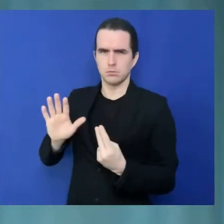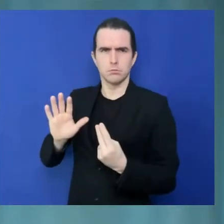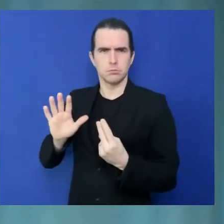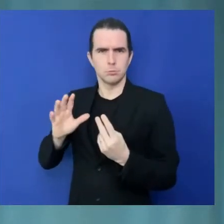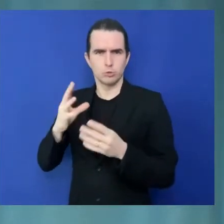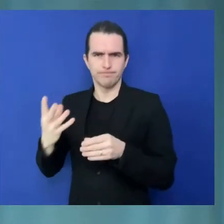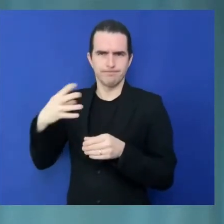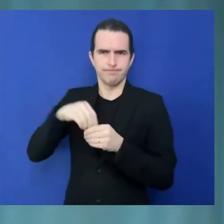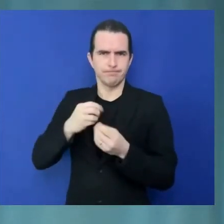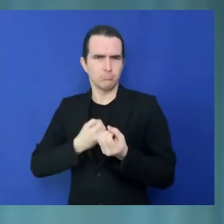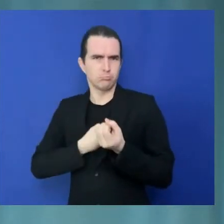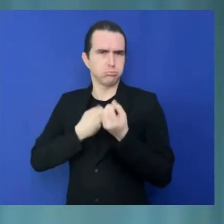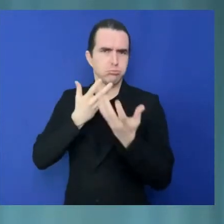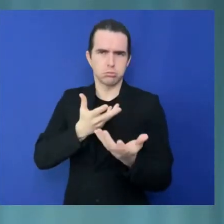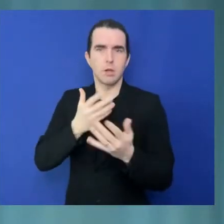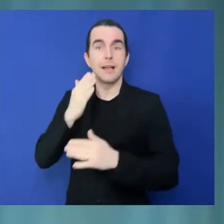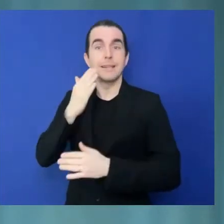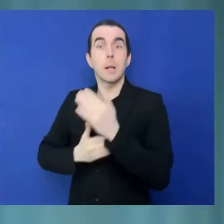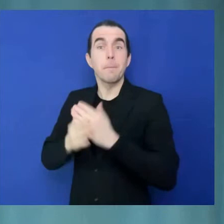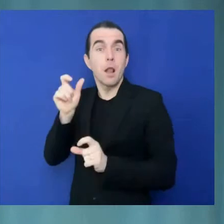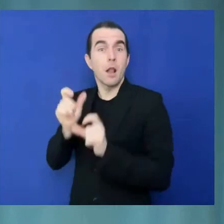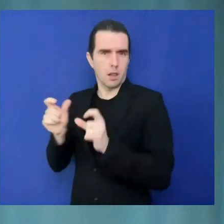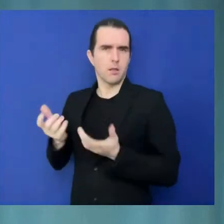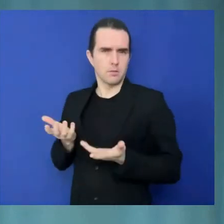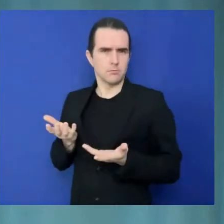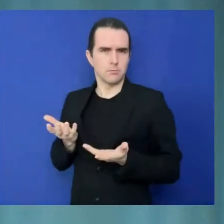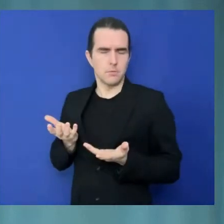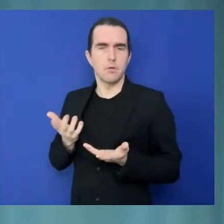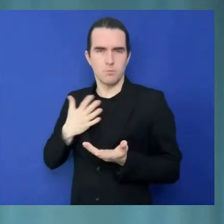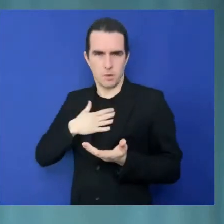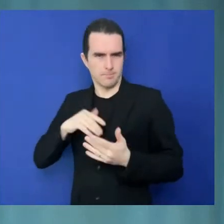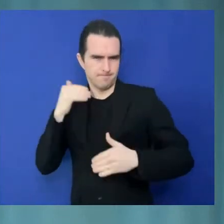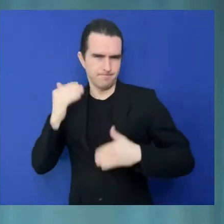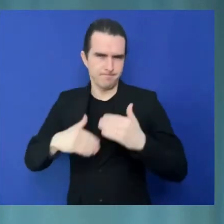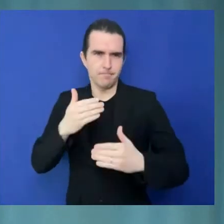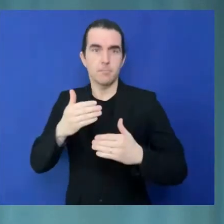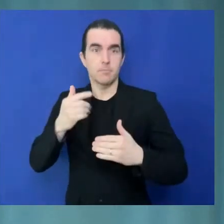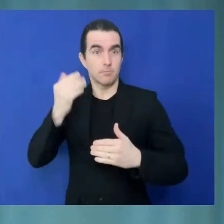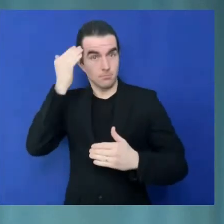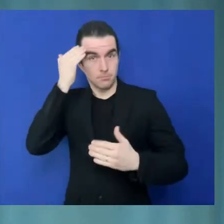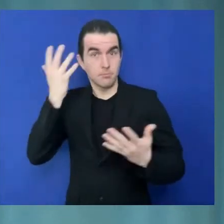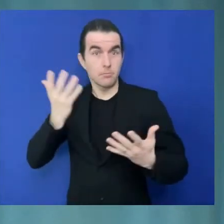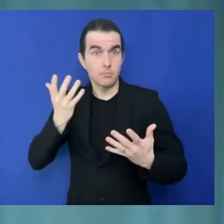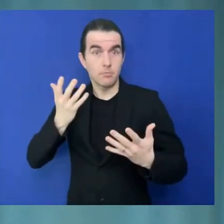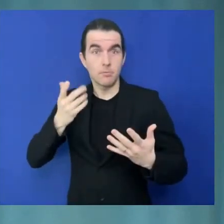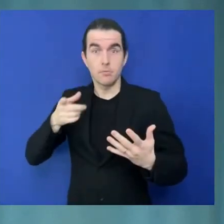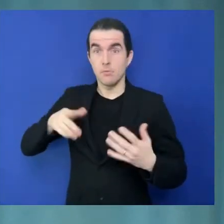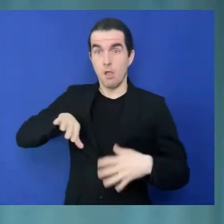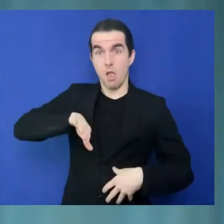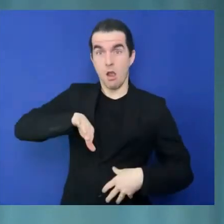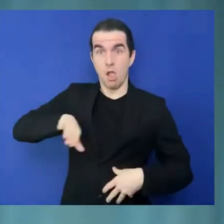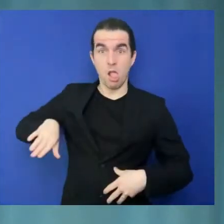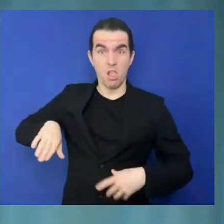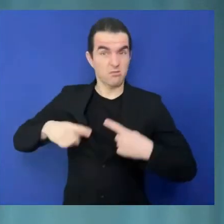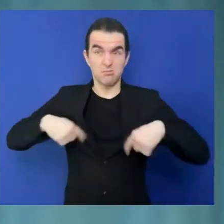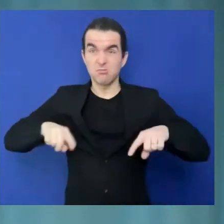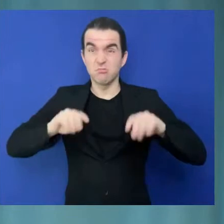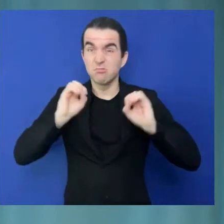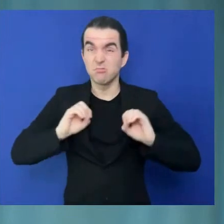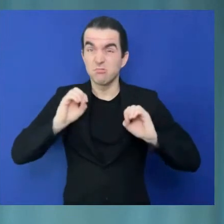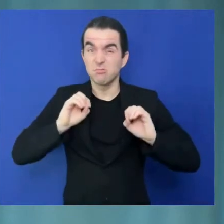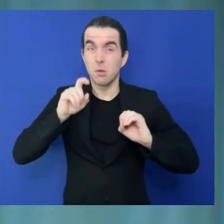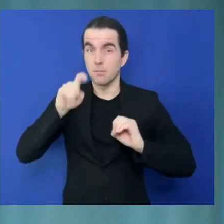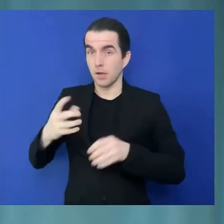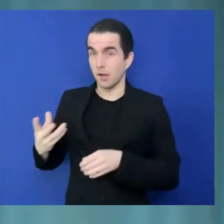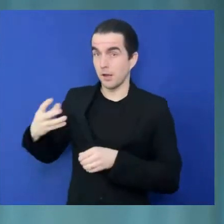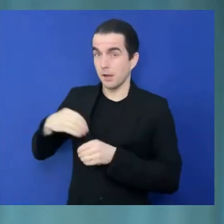this dialogue. By bringing together over 9,000 experts from 180 countries, your network empowers change